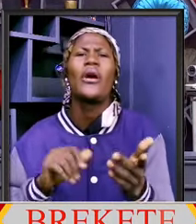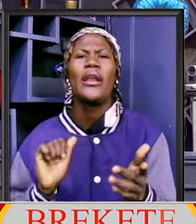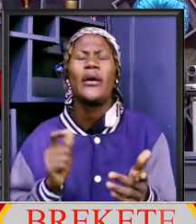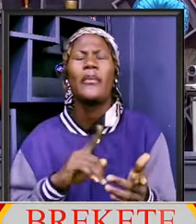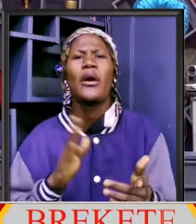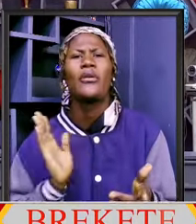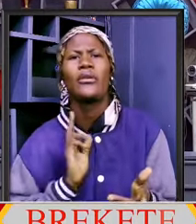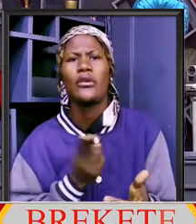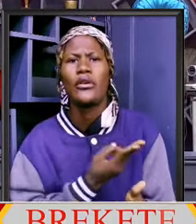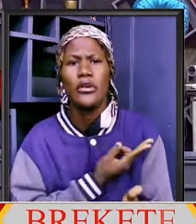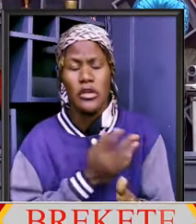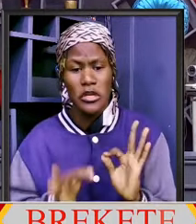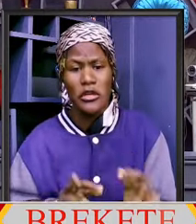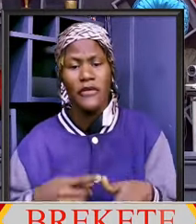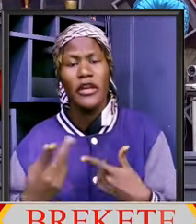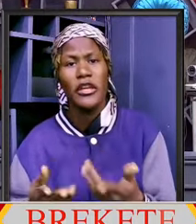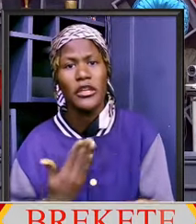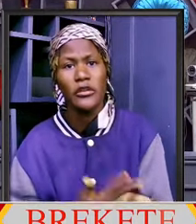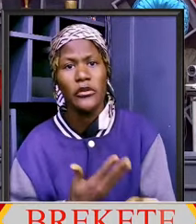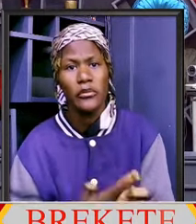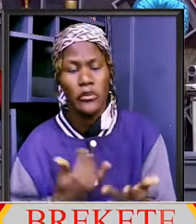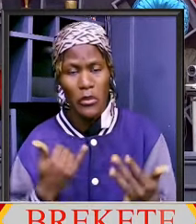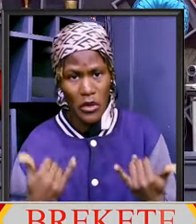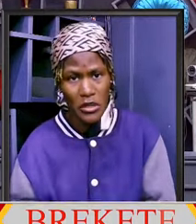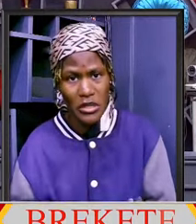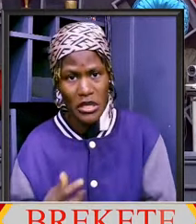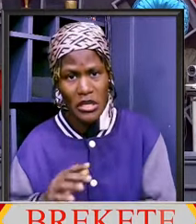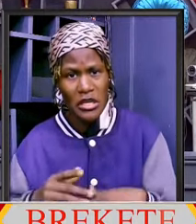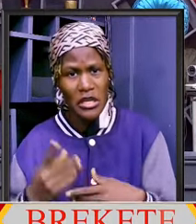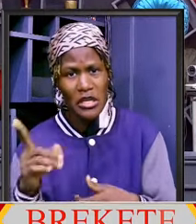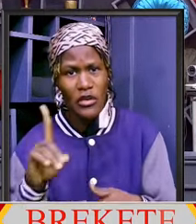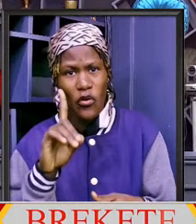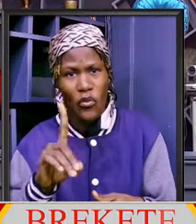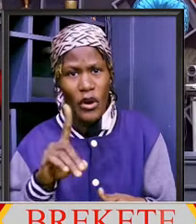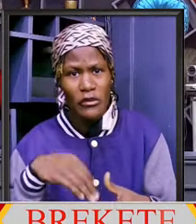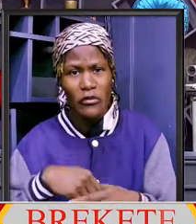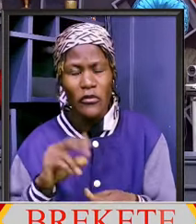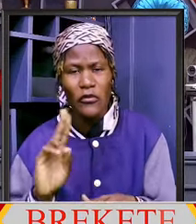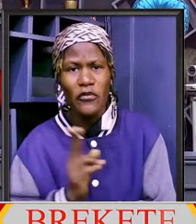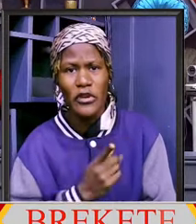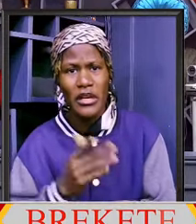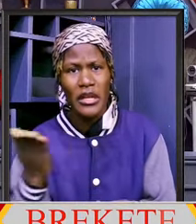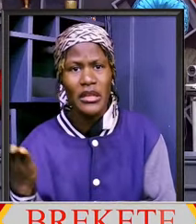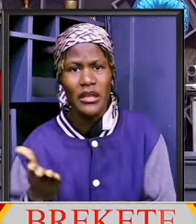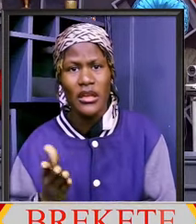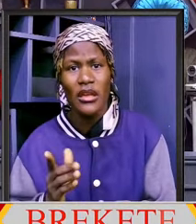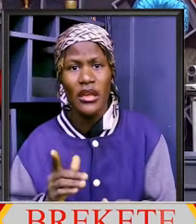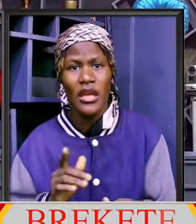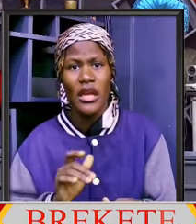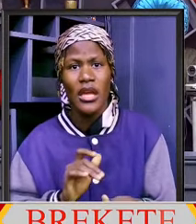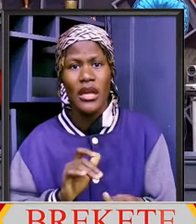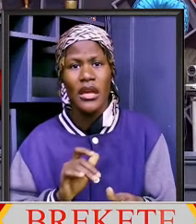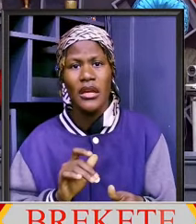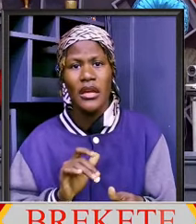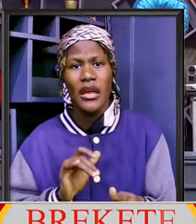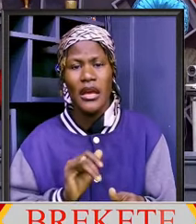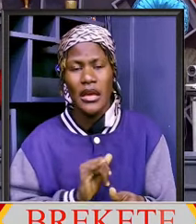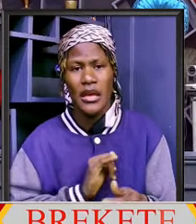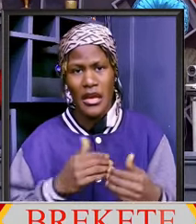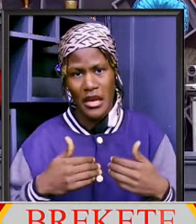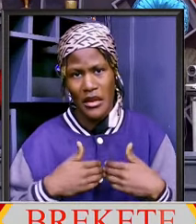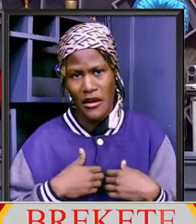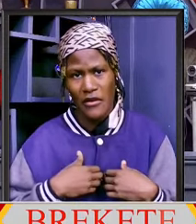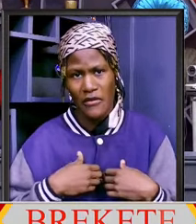If I give money now, give one of una here, say make una share. I don't take head, calculate, everybody go